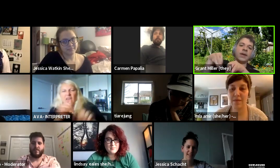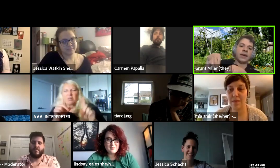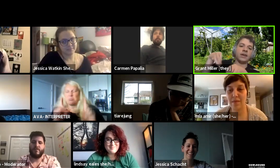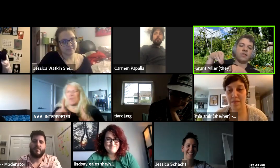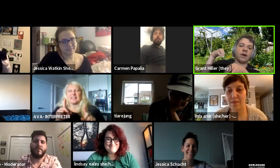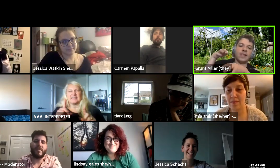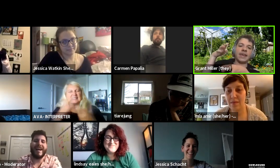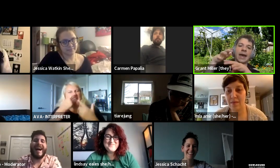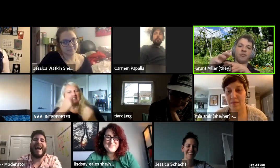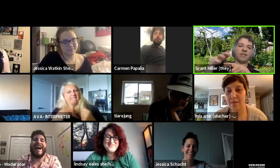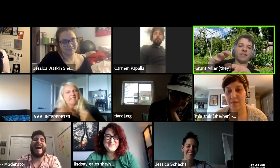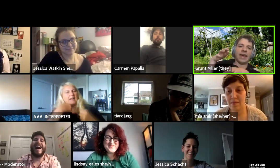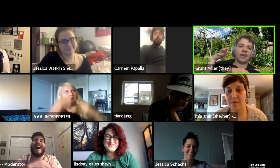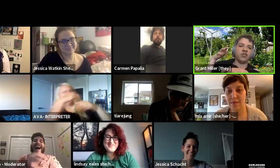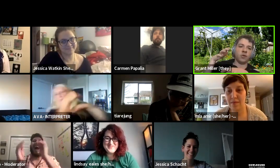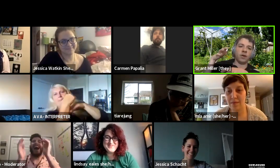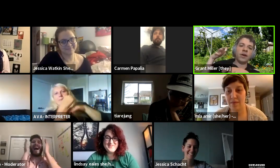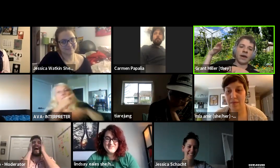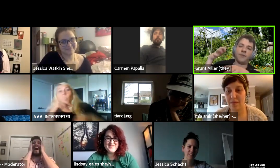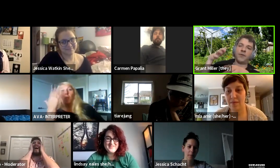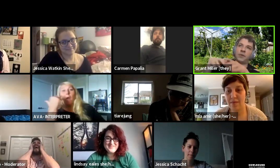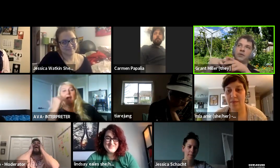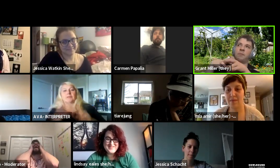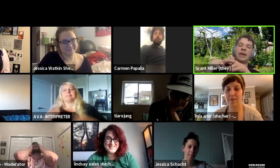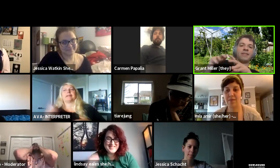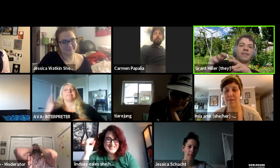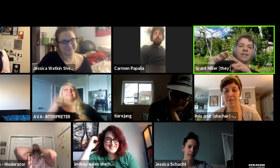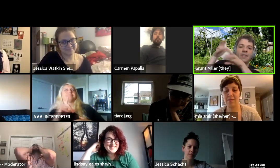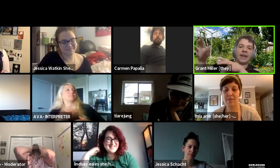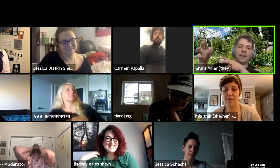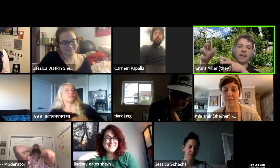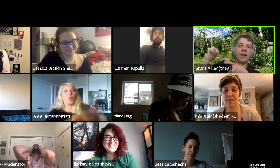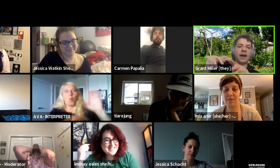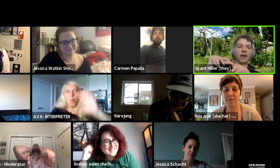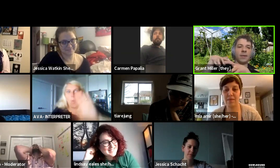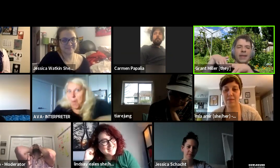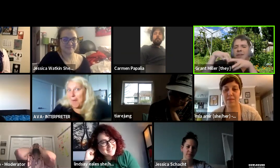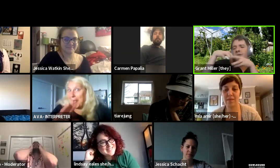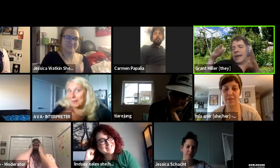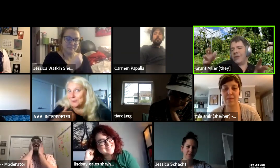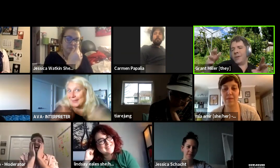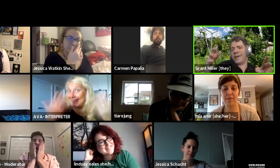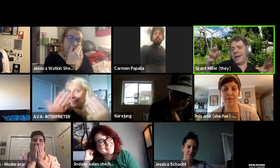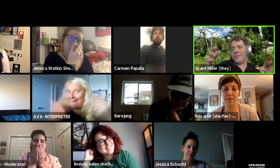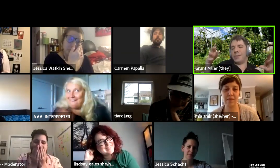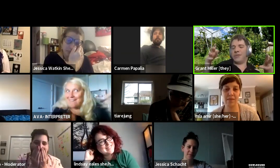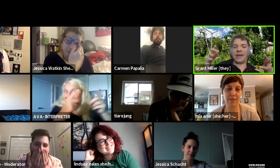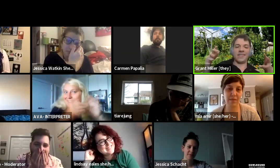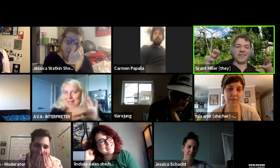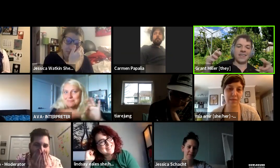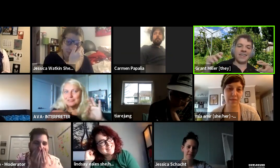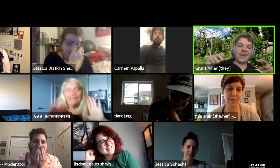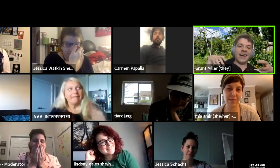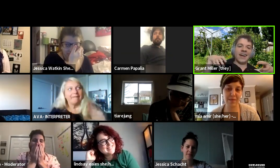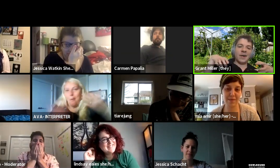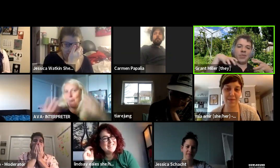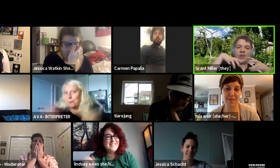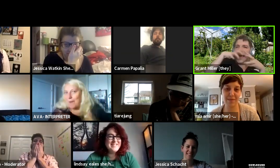now. Here are the captions and your comfortable space is there. And they don't tell you where the comfortable space